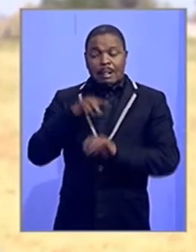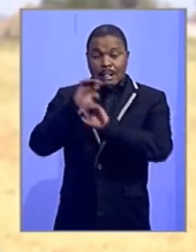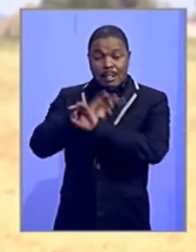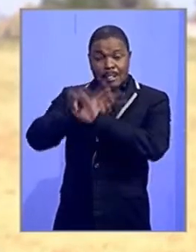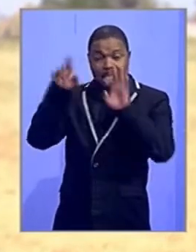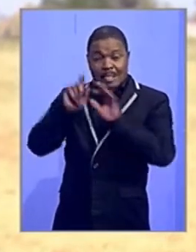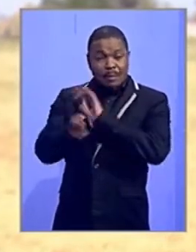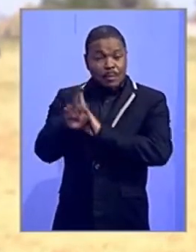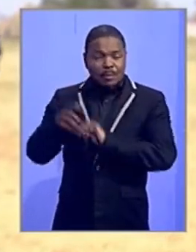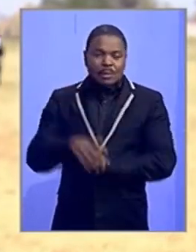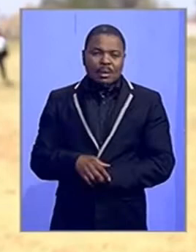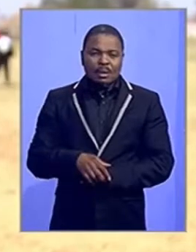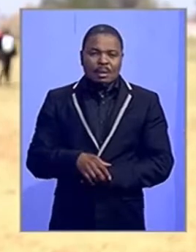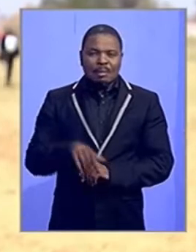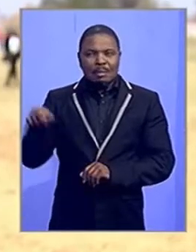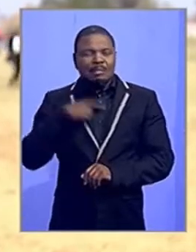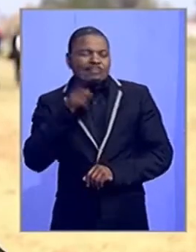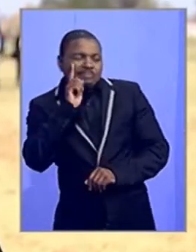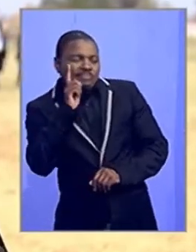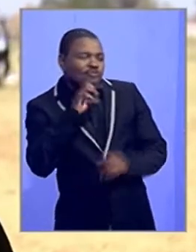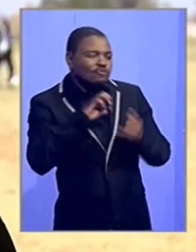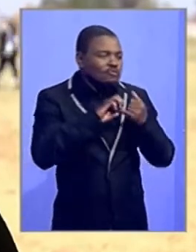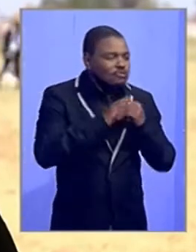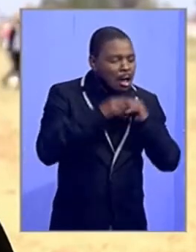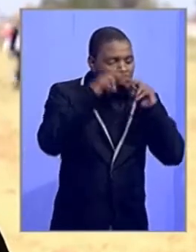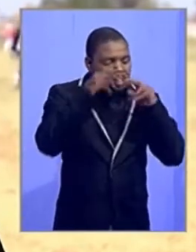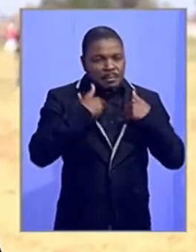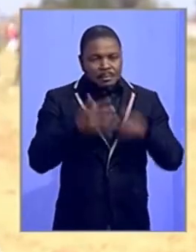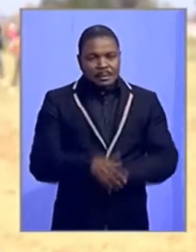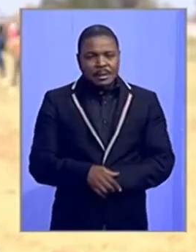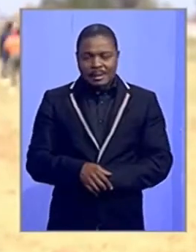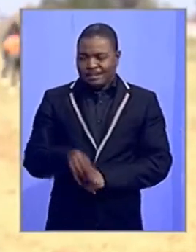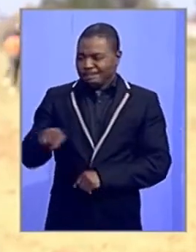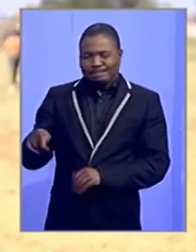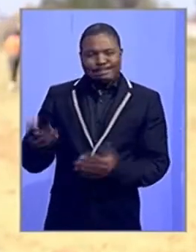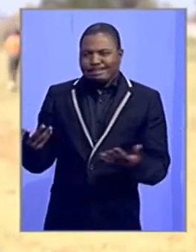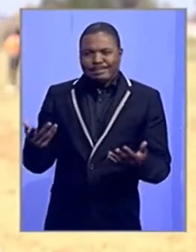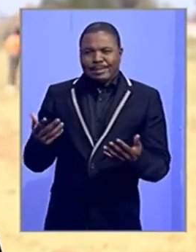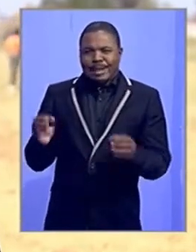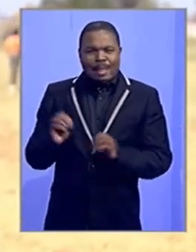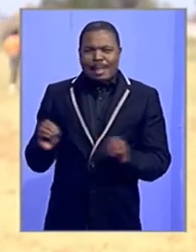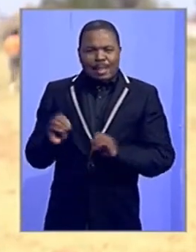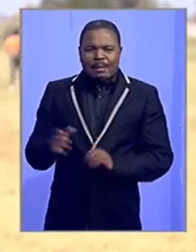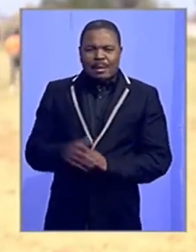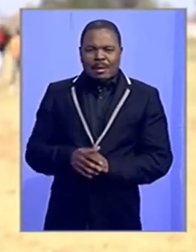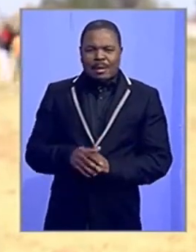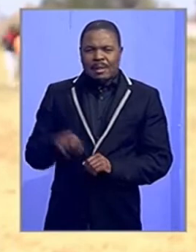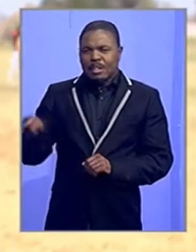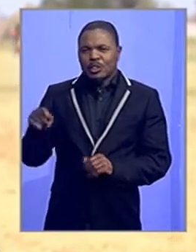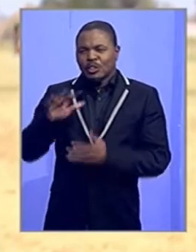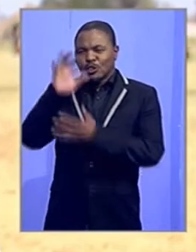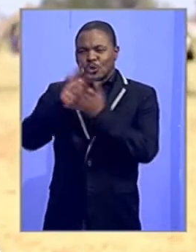is nothing else but fishing expedition. This is nothing else but a made-up